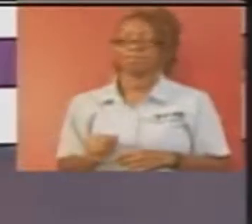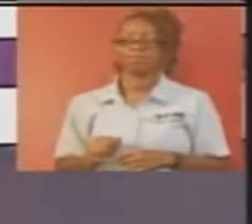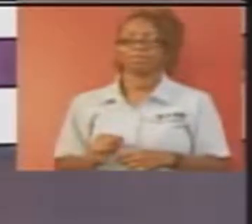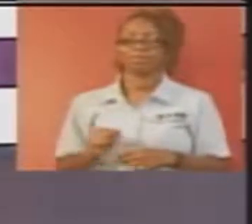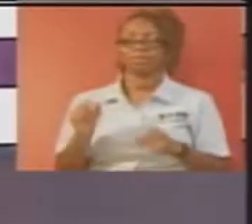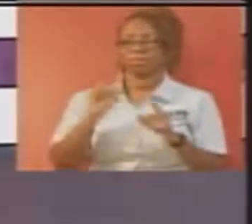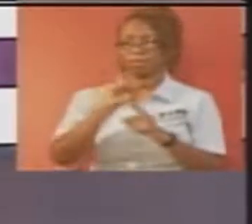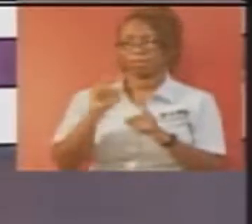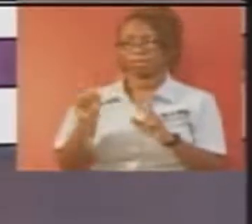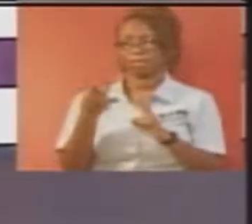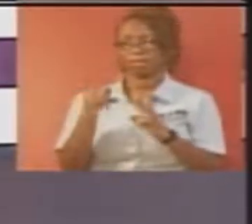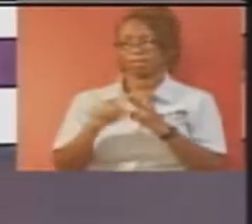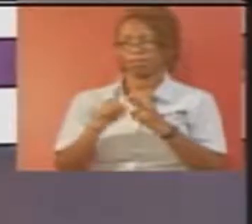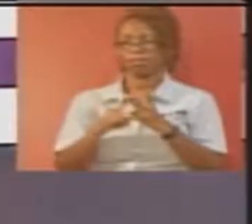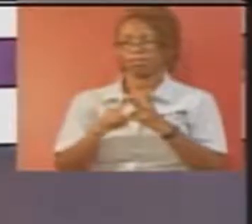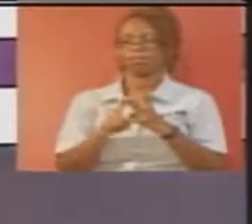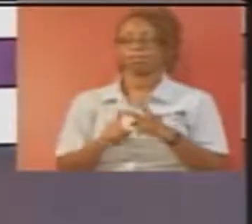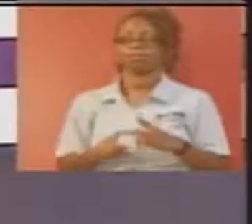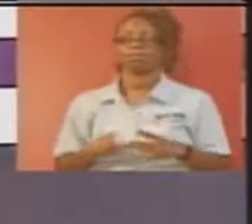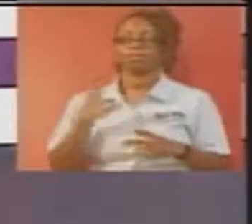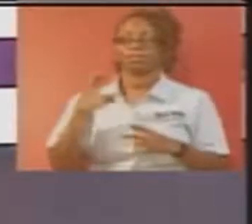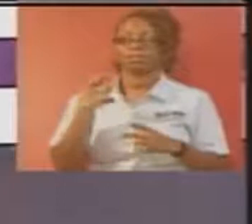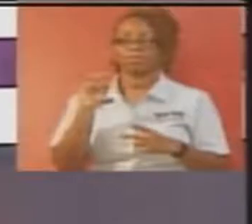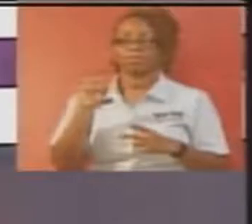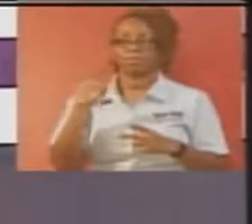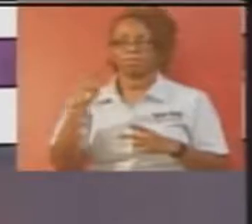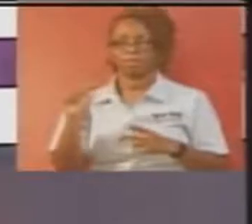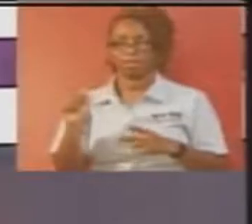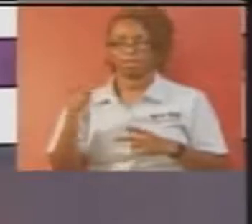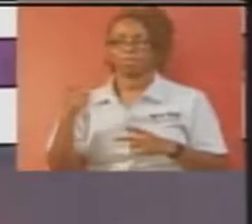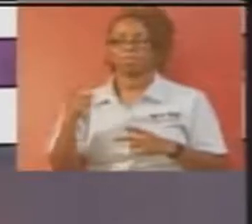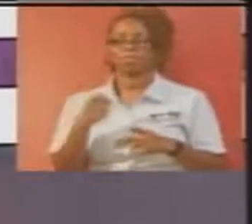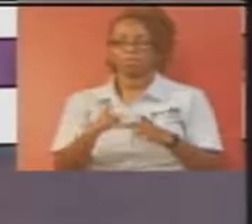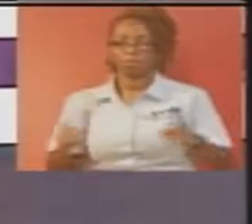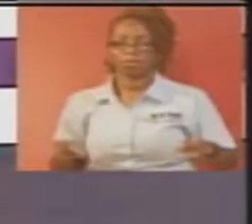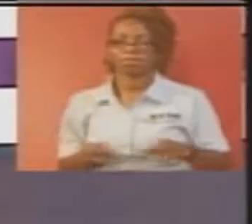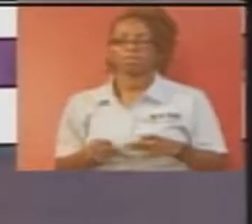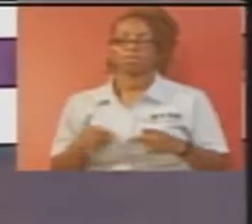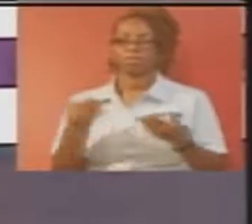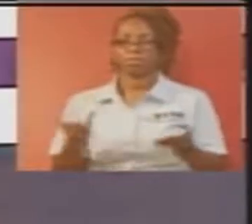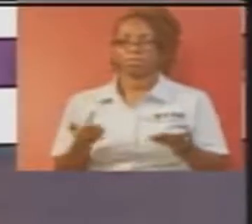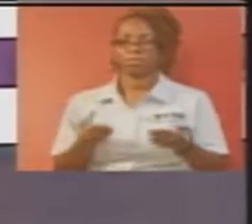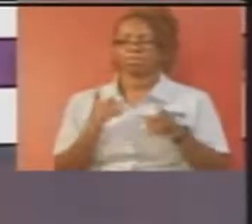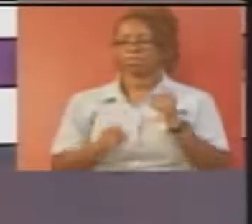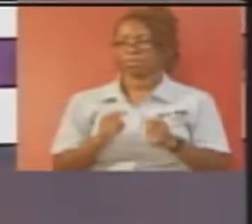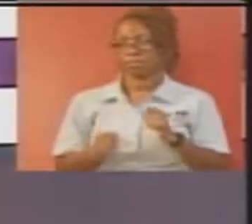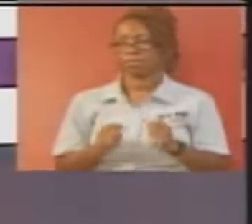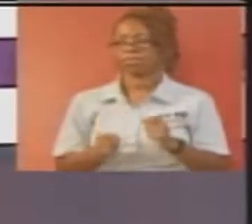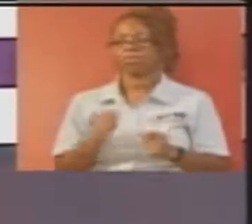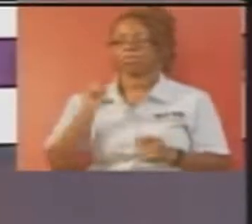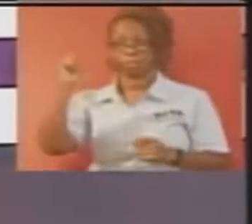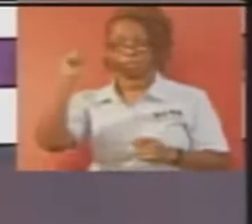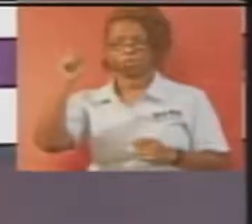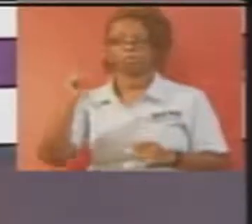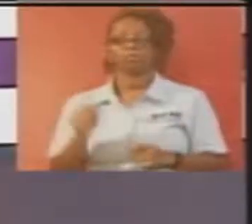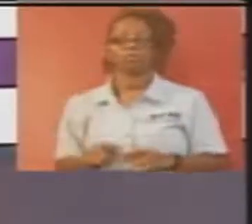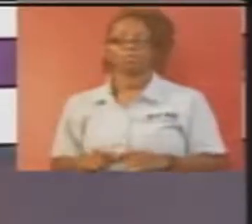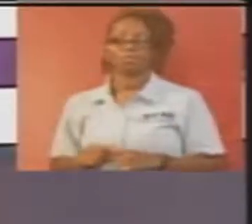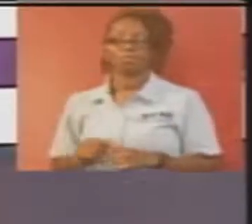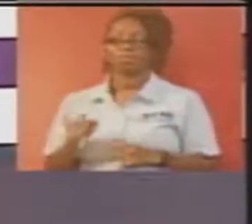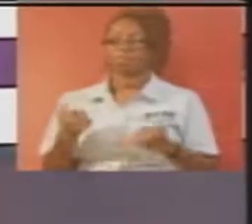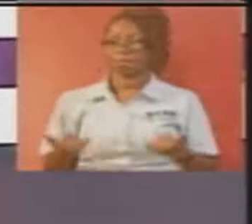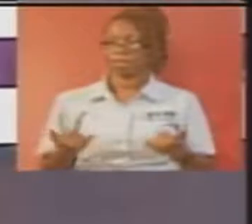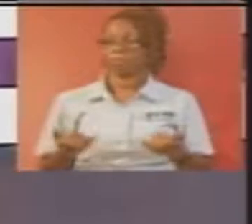the EPI program, I can say with confidence that Trinidad and Tobago has always had